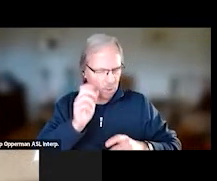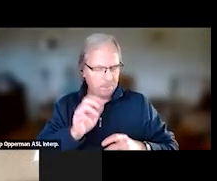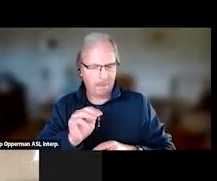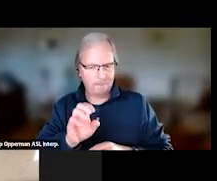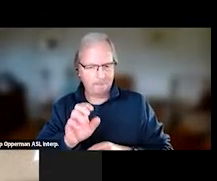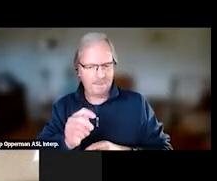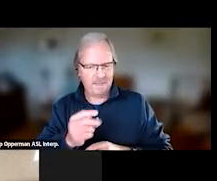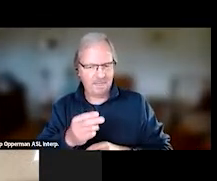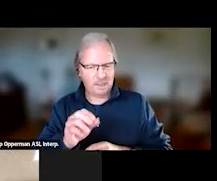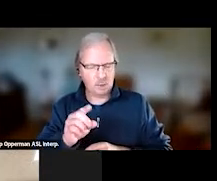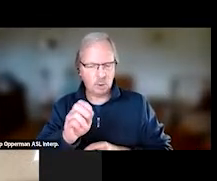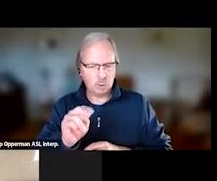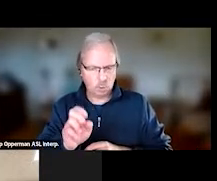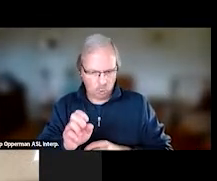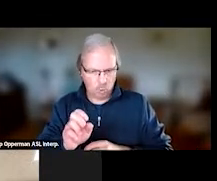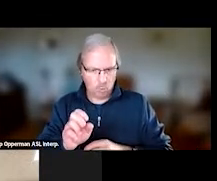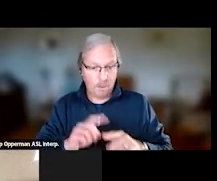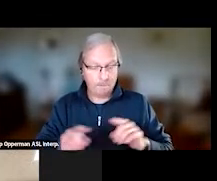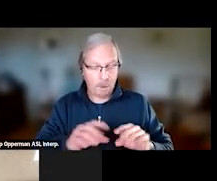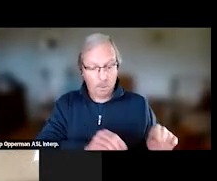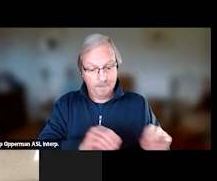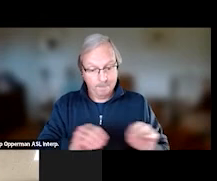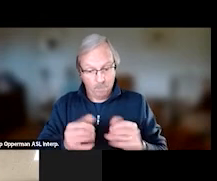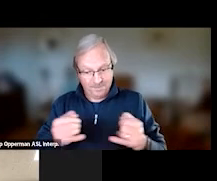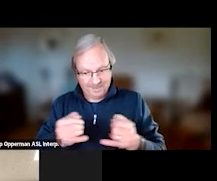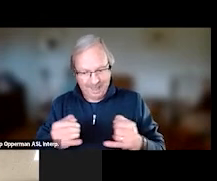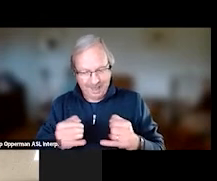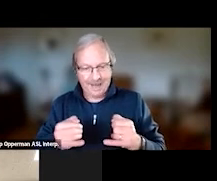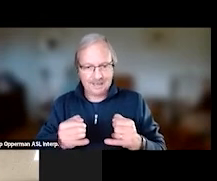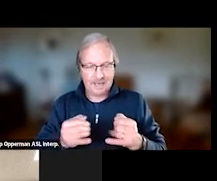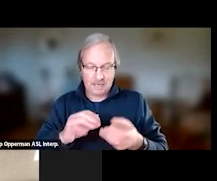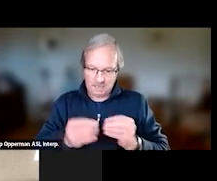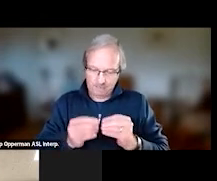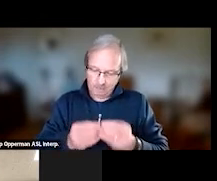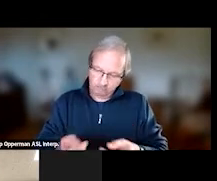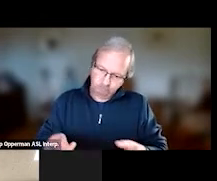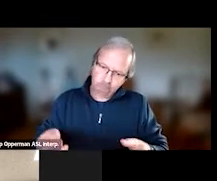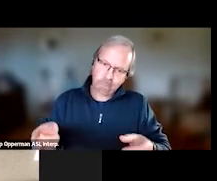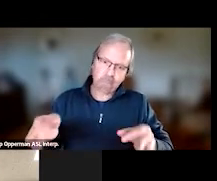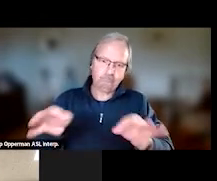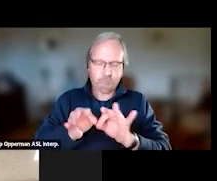knew about it, but we did move the line in a statistically significant fashion that